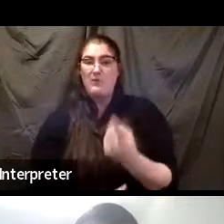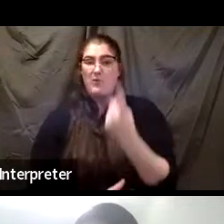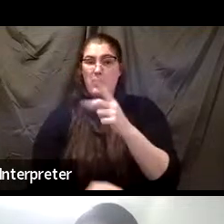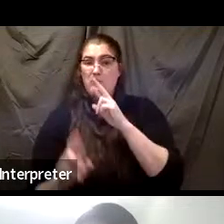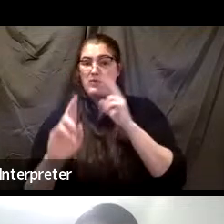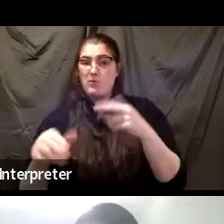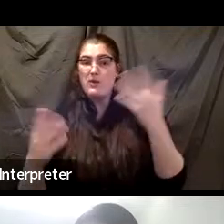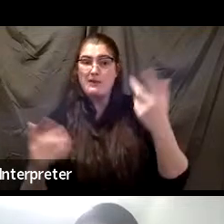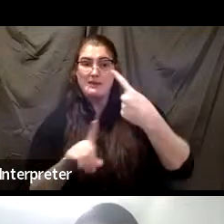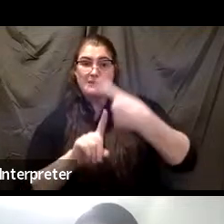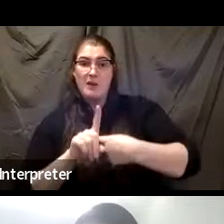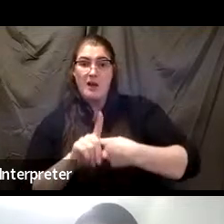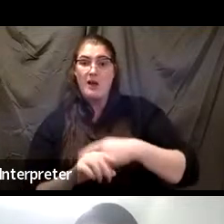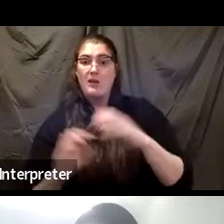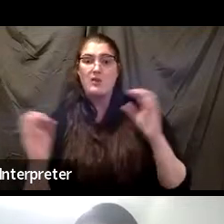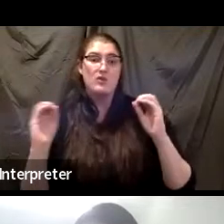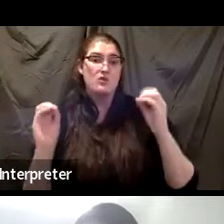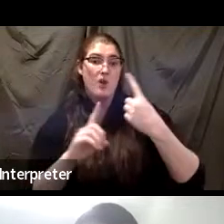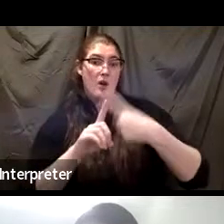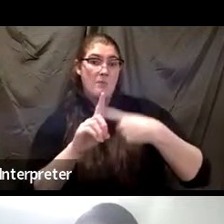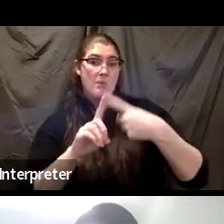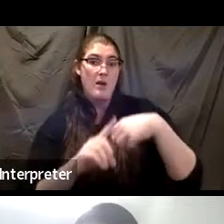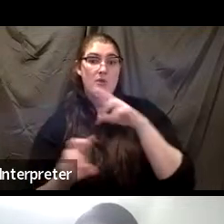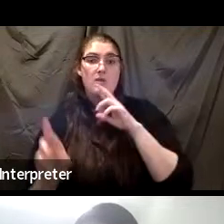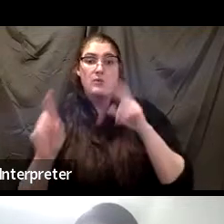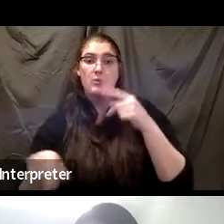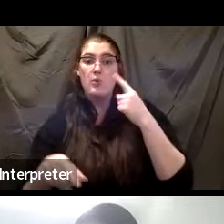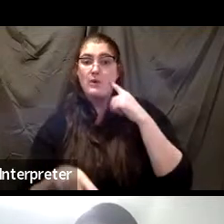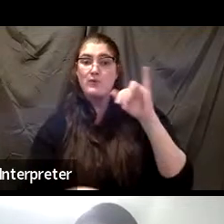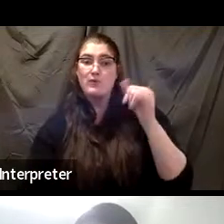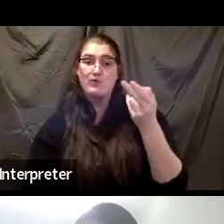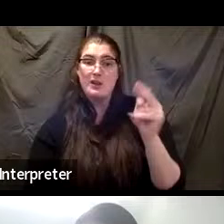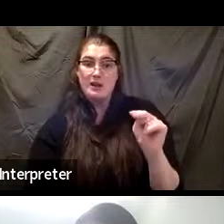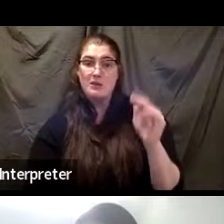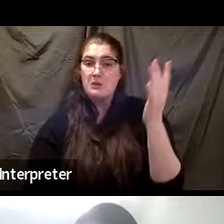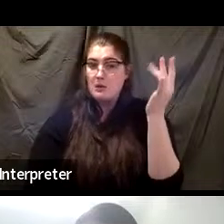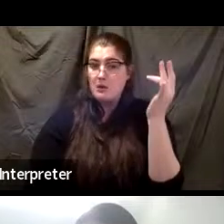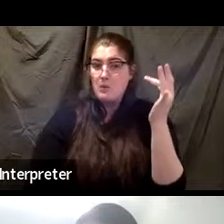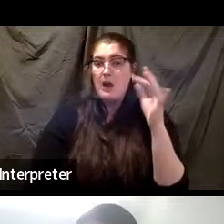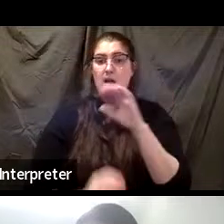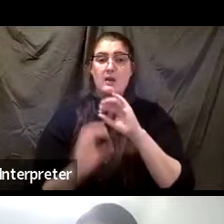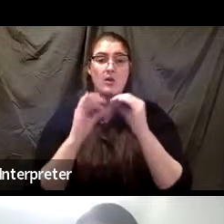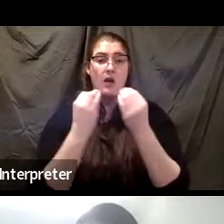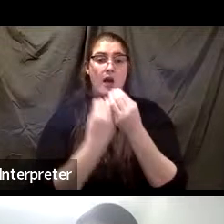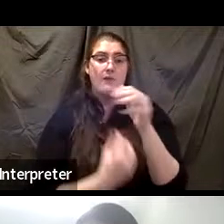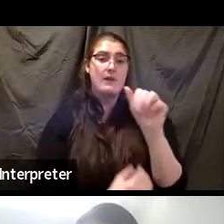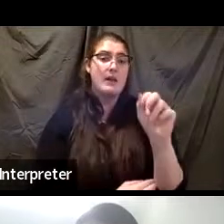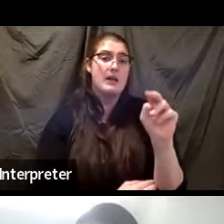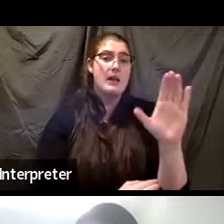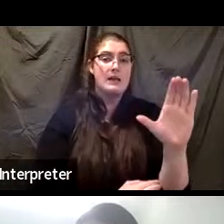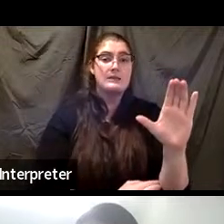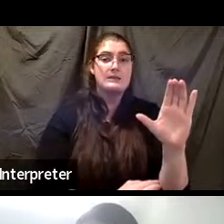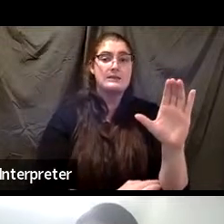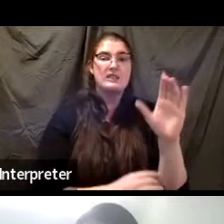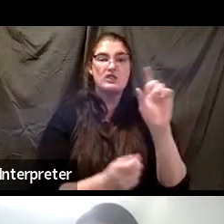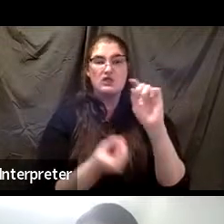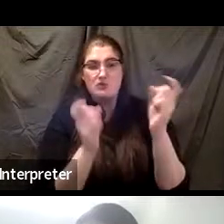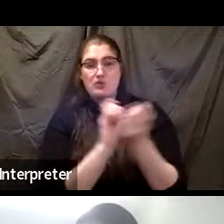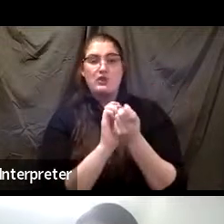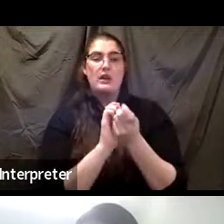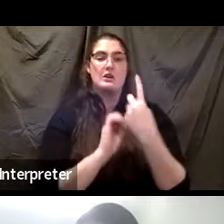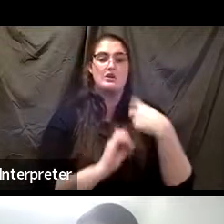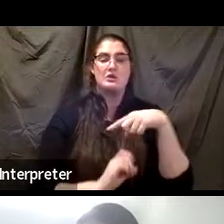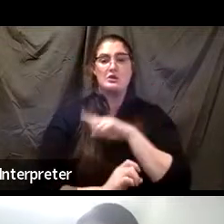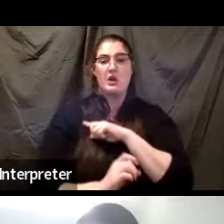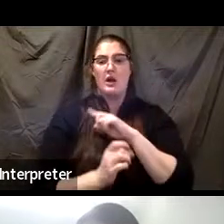month. There is no monthly report for January because the Office of ANC's just switched all our bookkeeping records over to a different